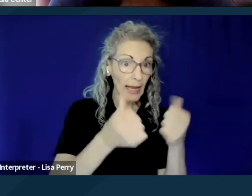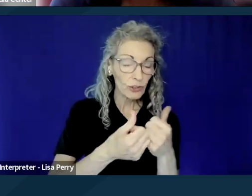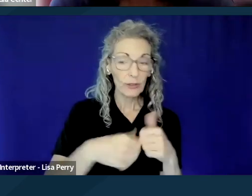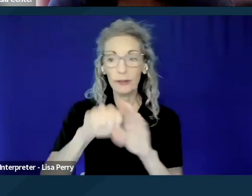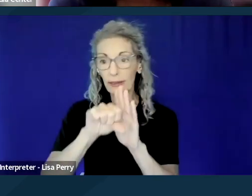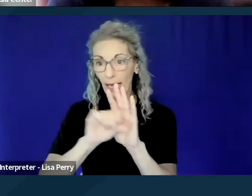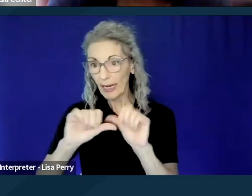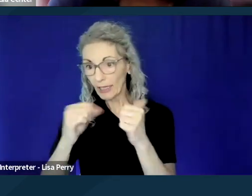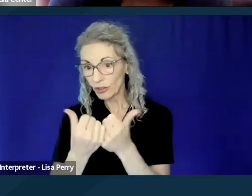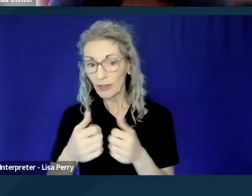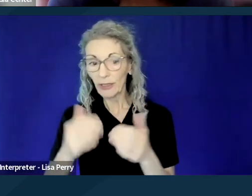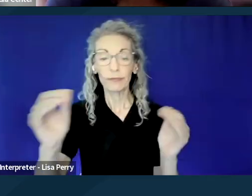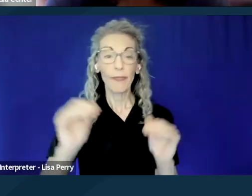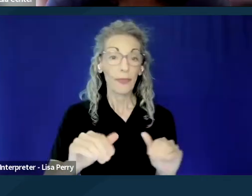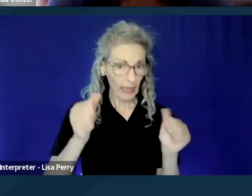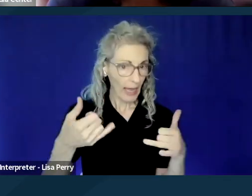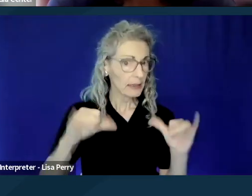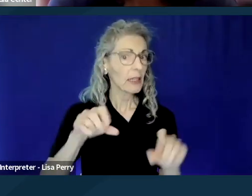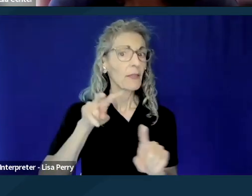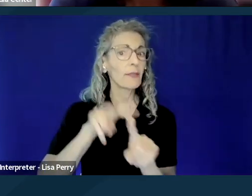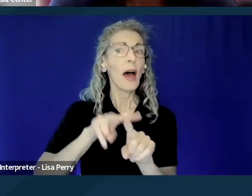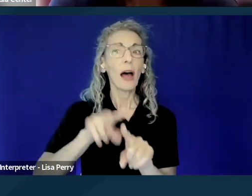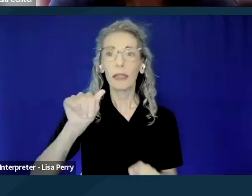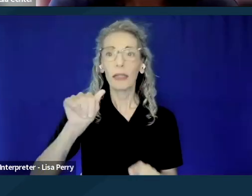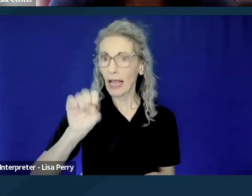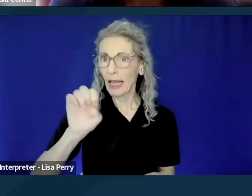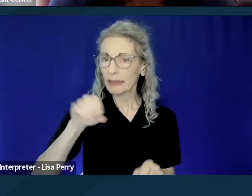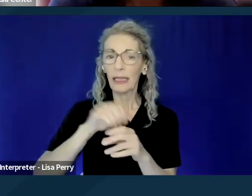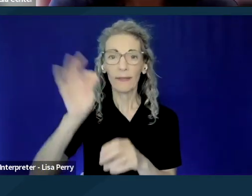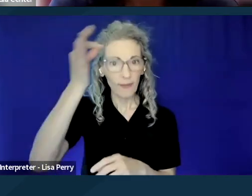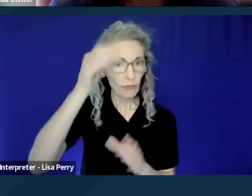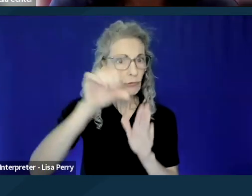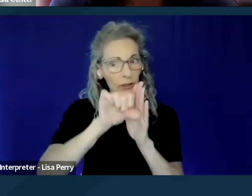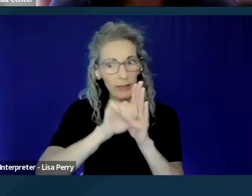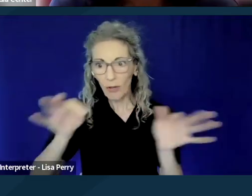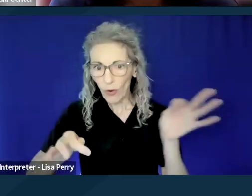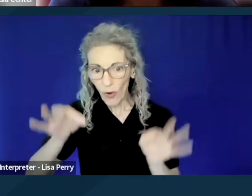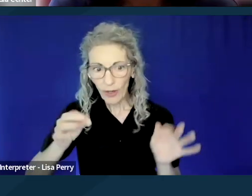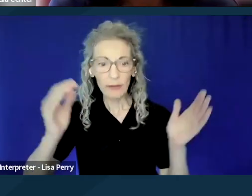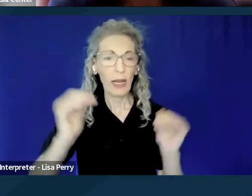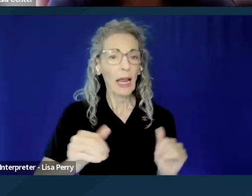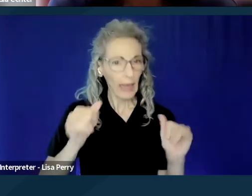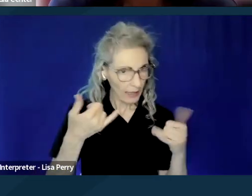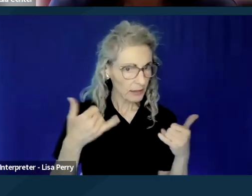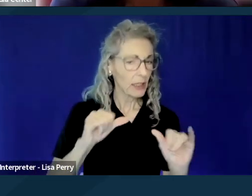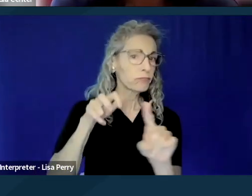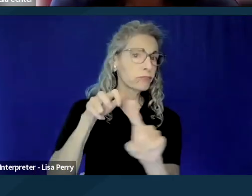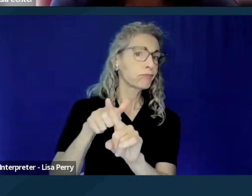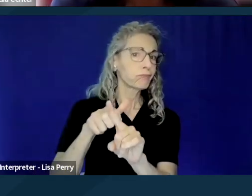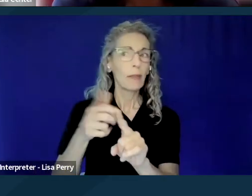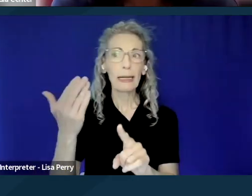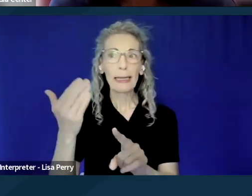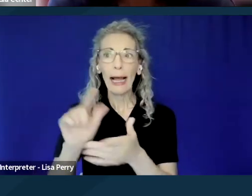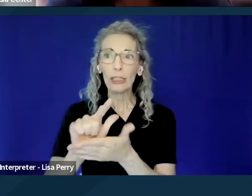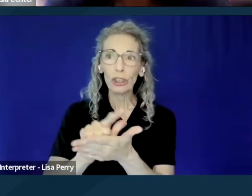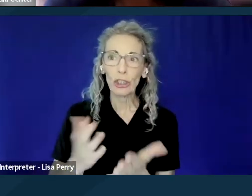still file cases in state or federal courts. We can still consult an attorney to assist us with any of